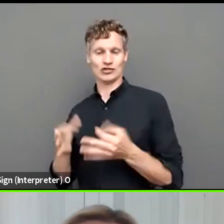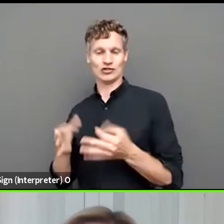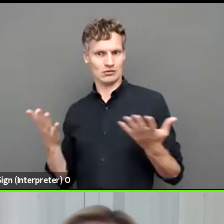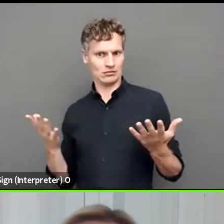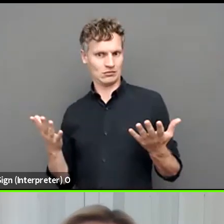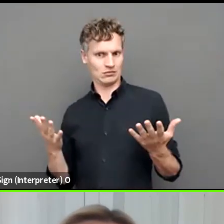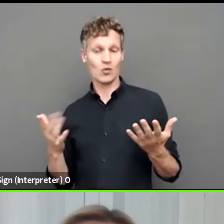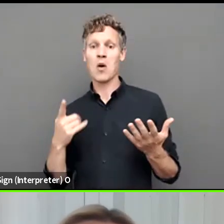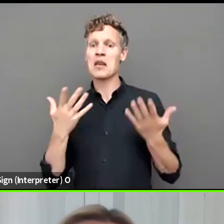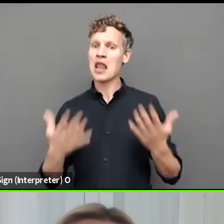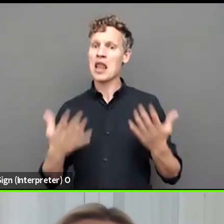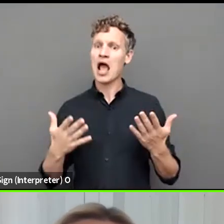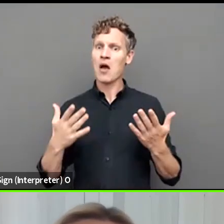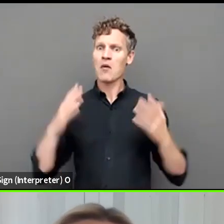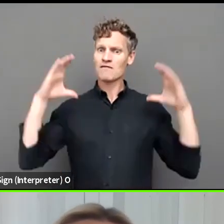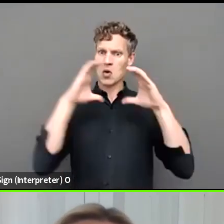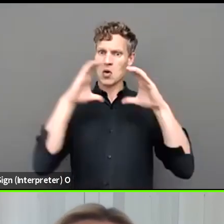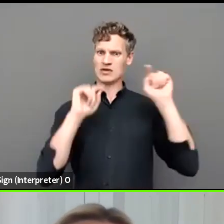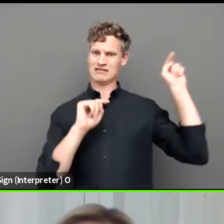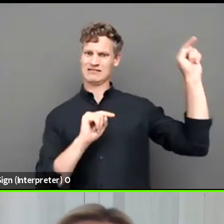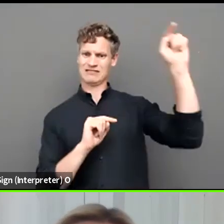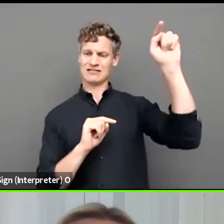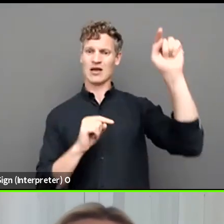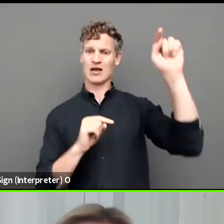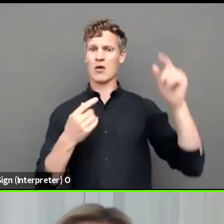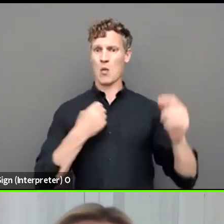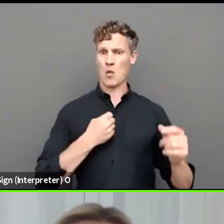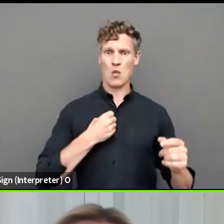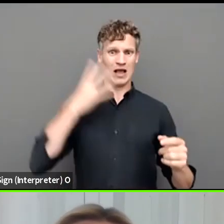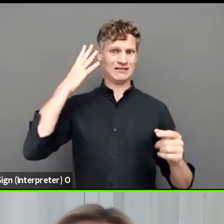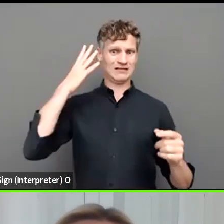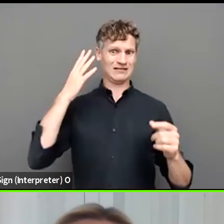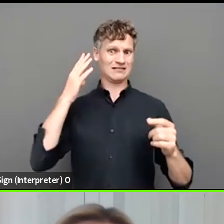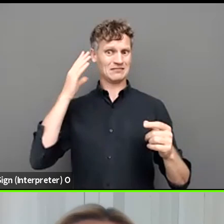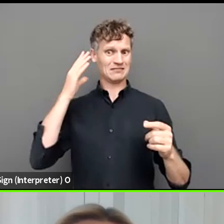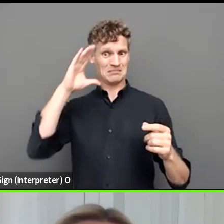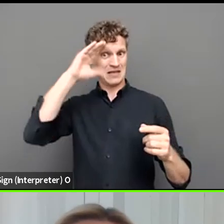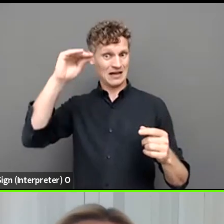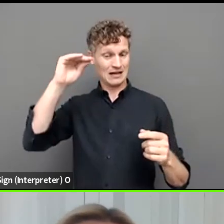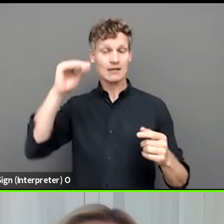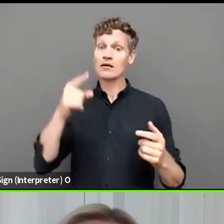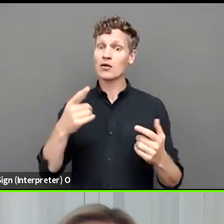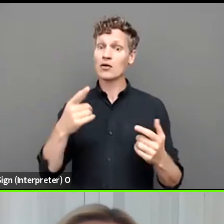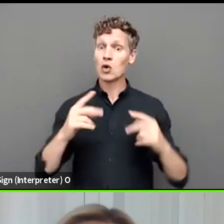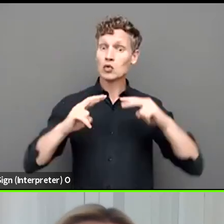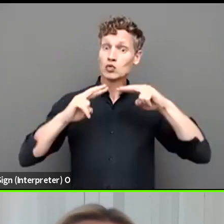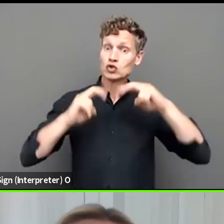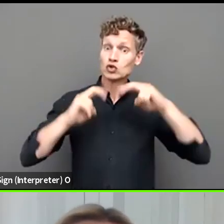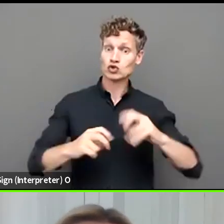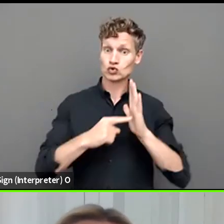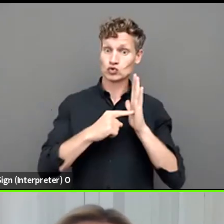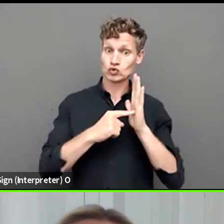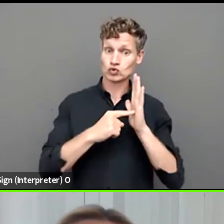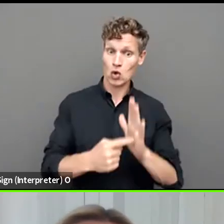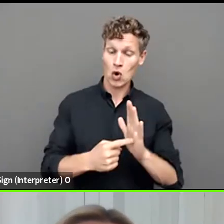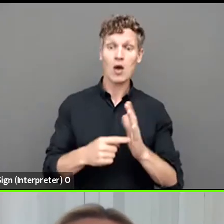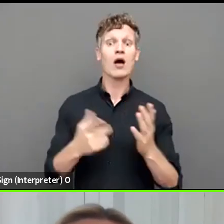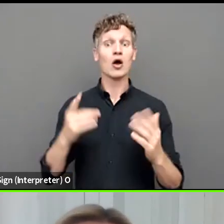What I then talk about is that research shows, for example, that small men make less money than tall